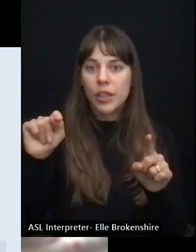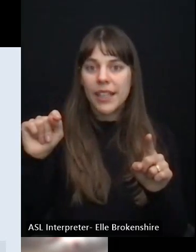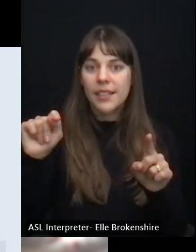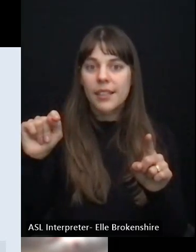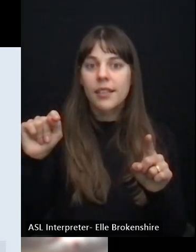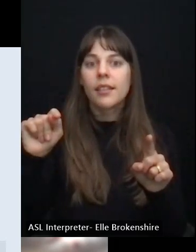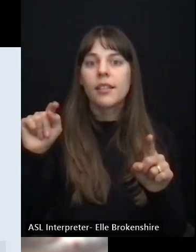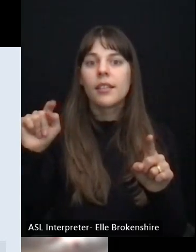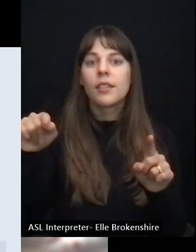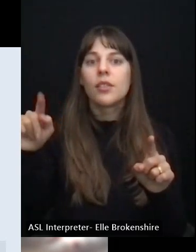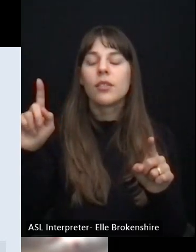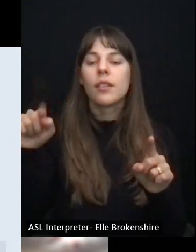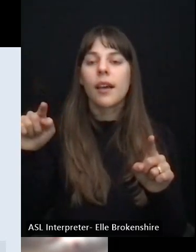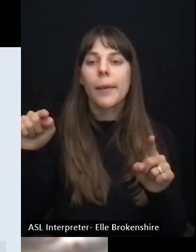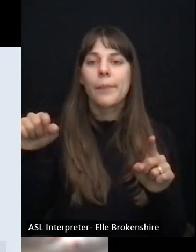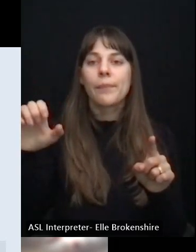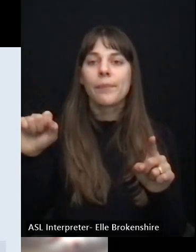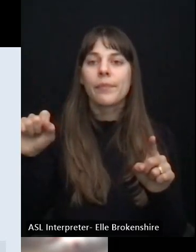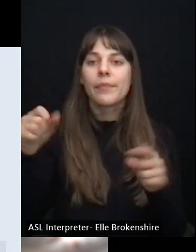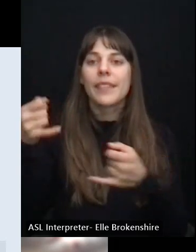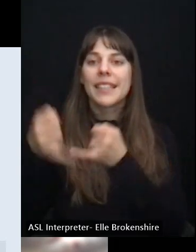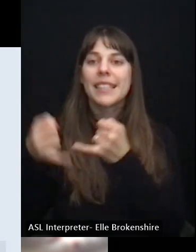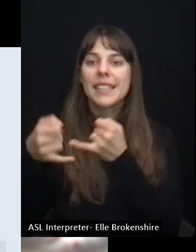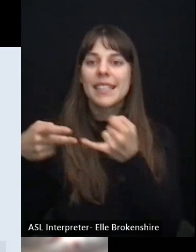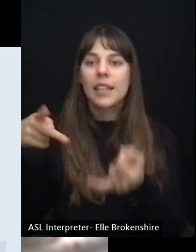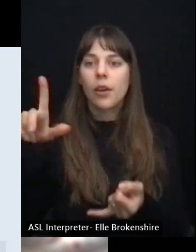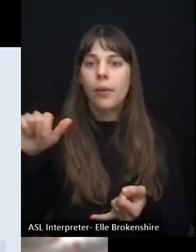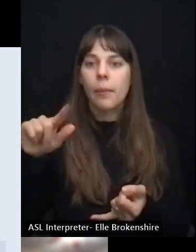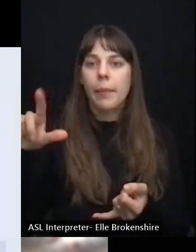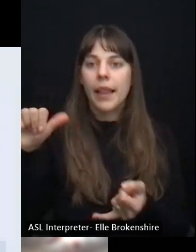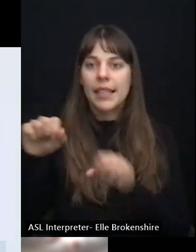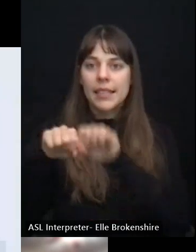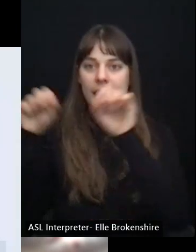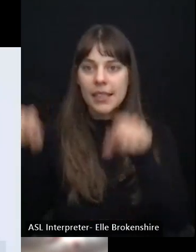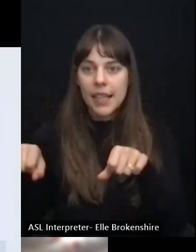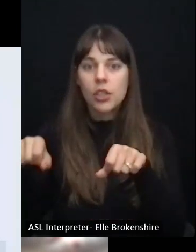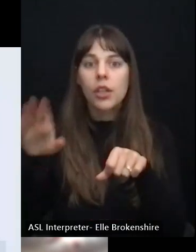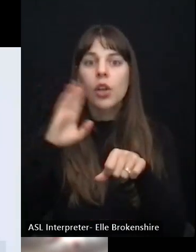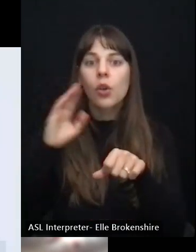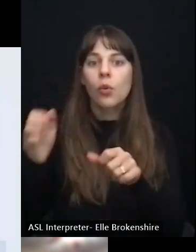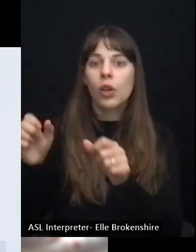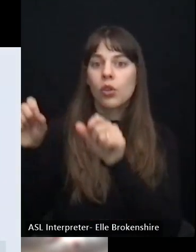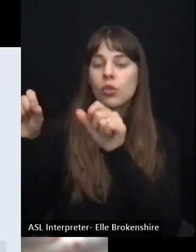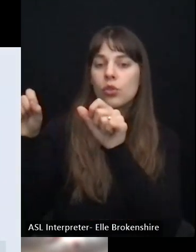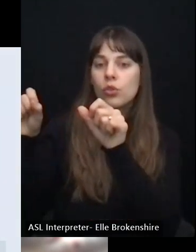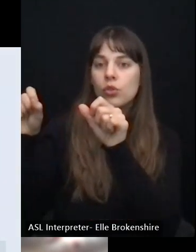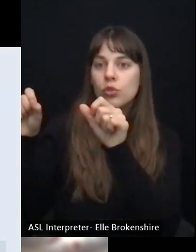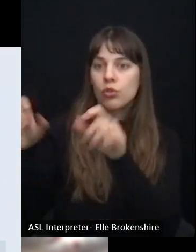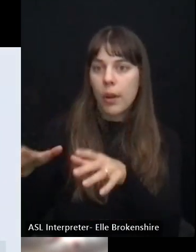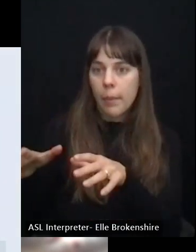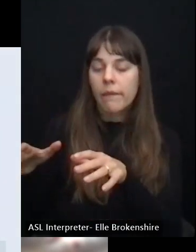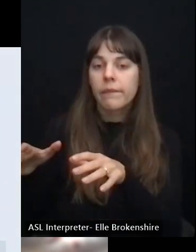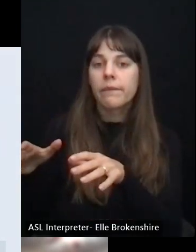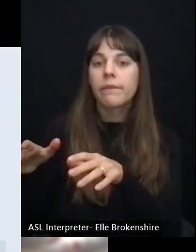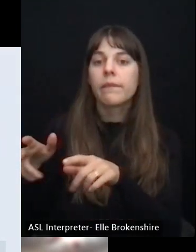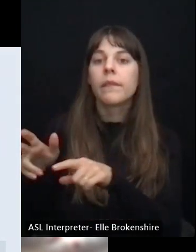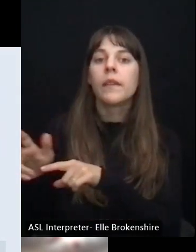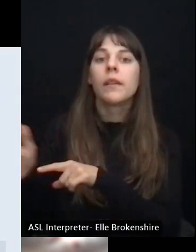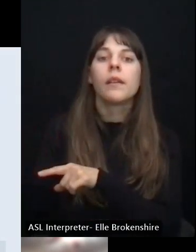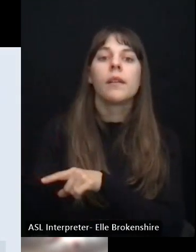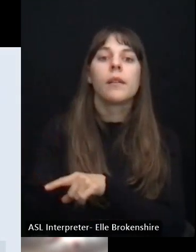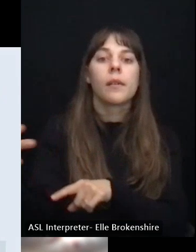the main plaza entrance at Still Plaza, drop off its passengers there for further transfer back to the downtown